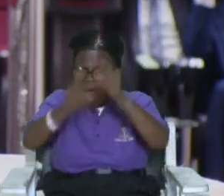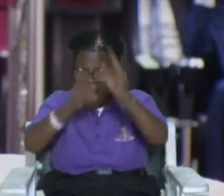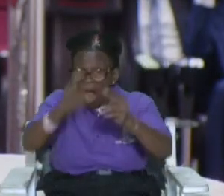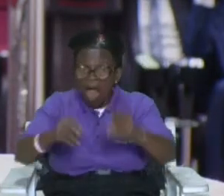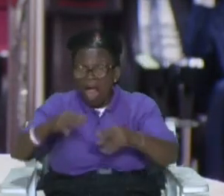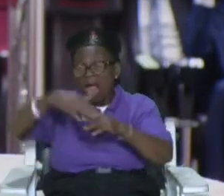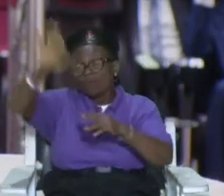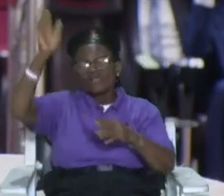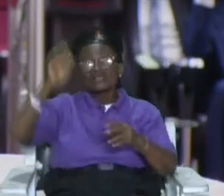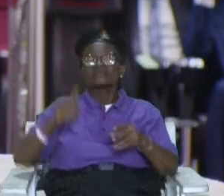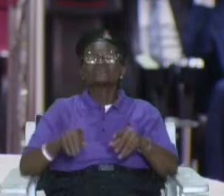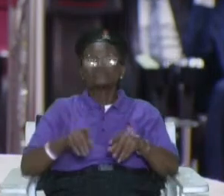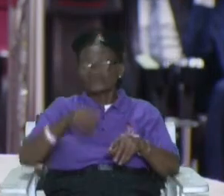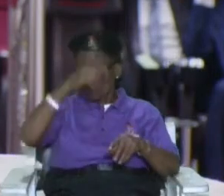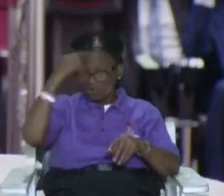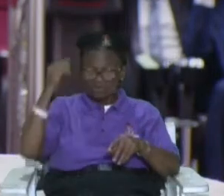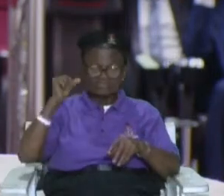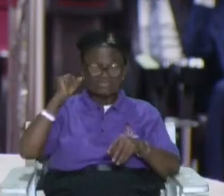Tonight,